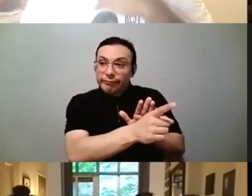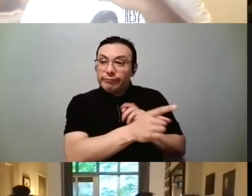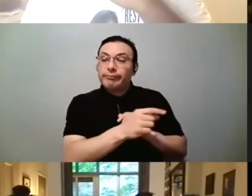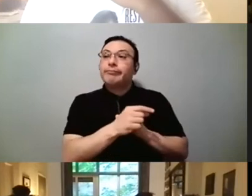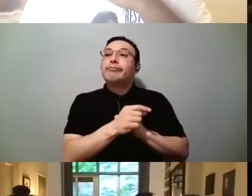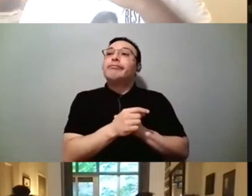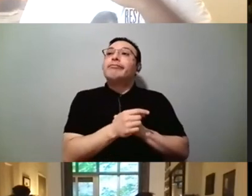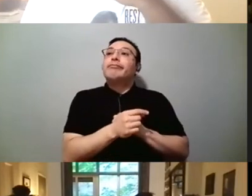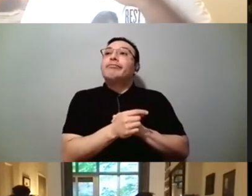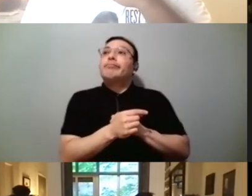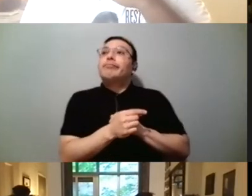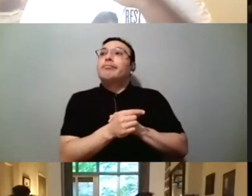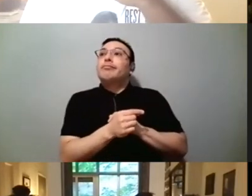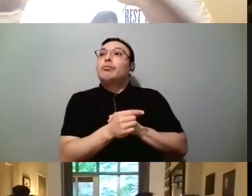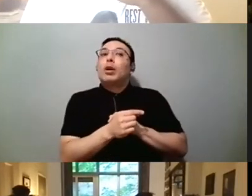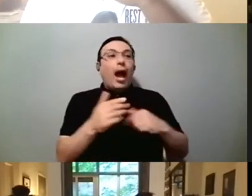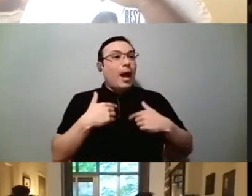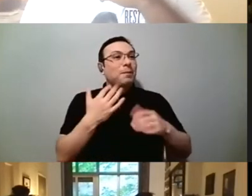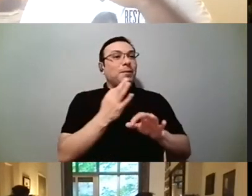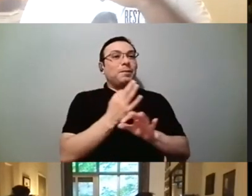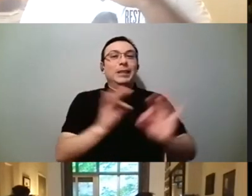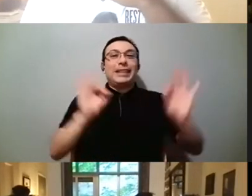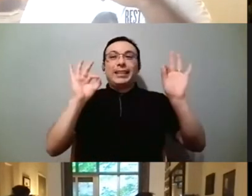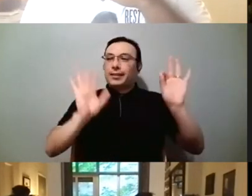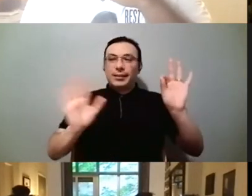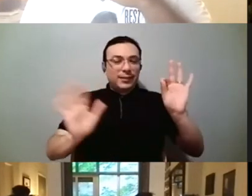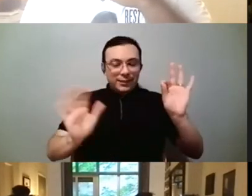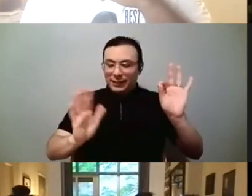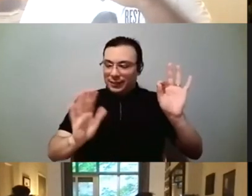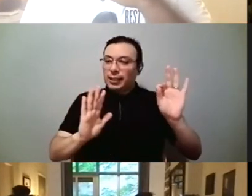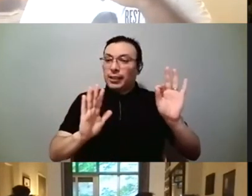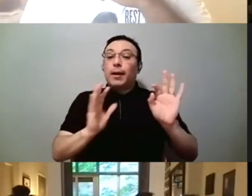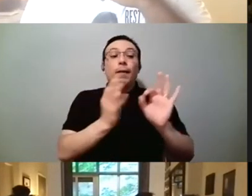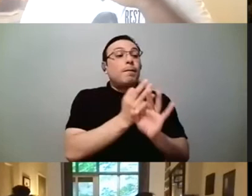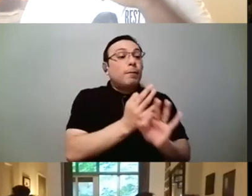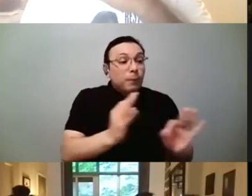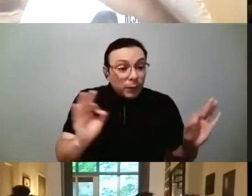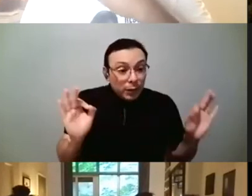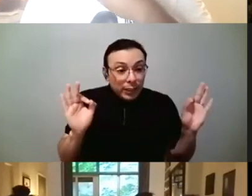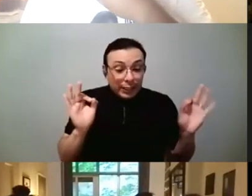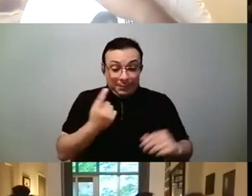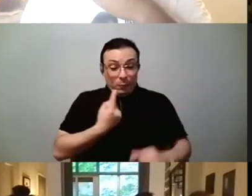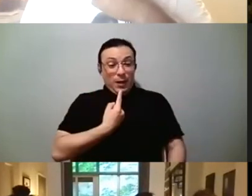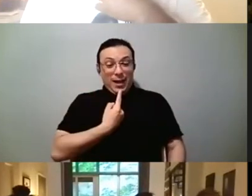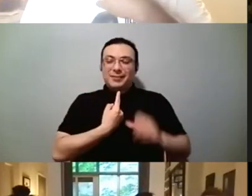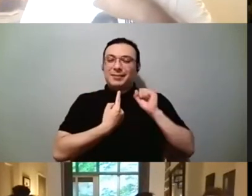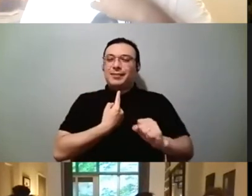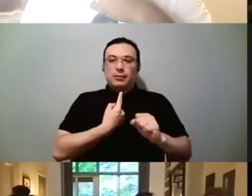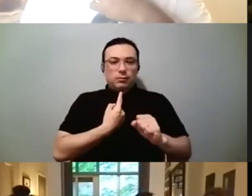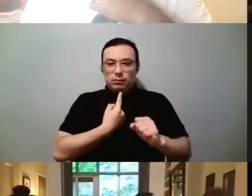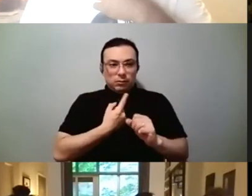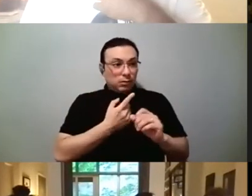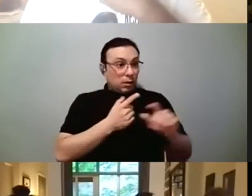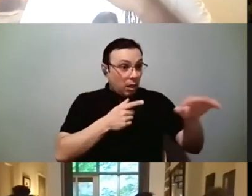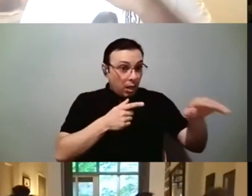free. And that settler coloniality, whatever we might say about it, we have no commitment